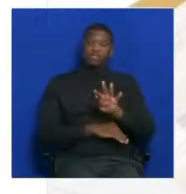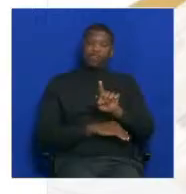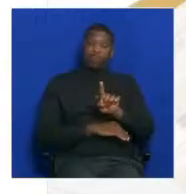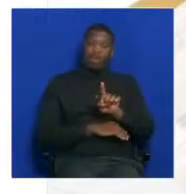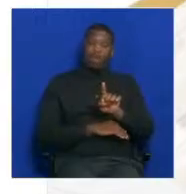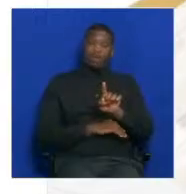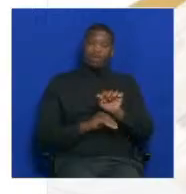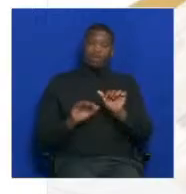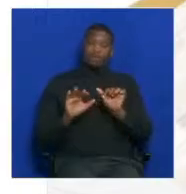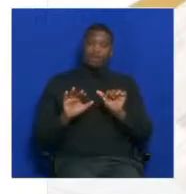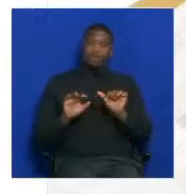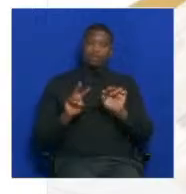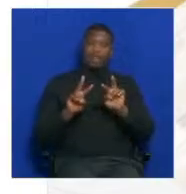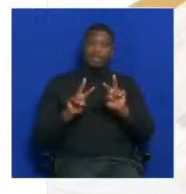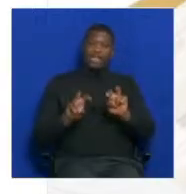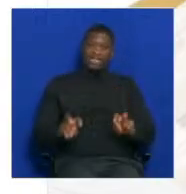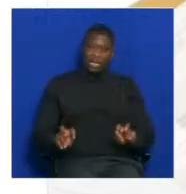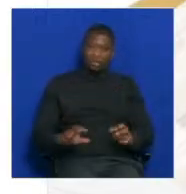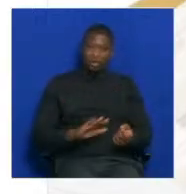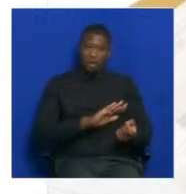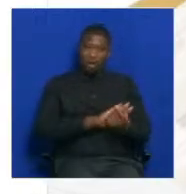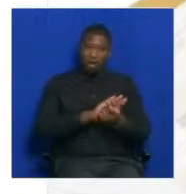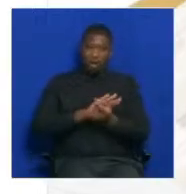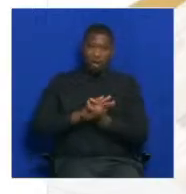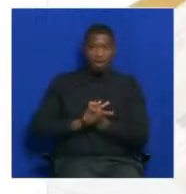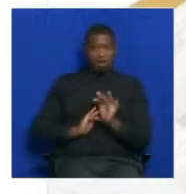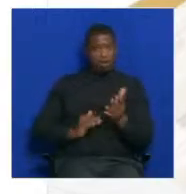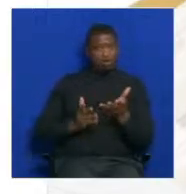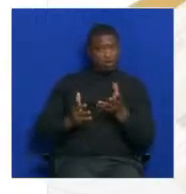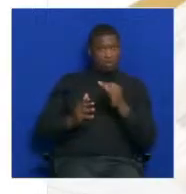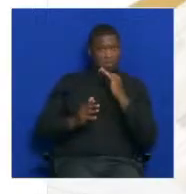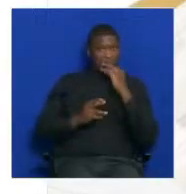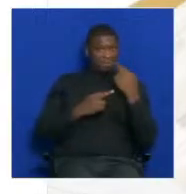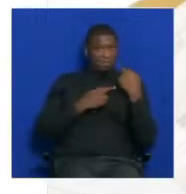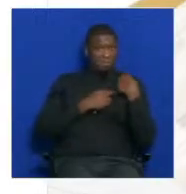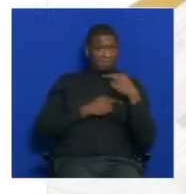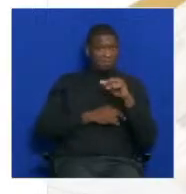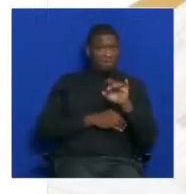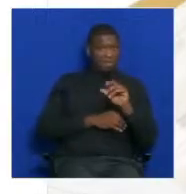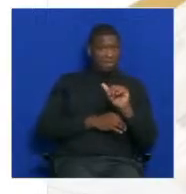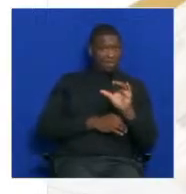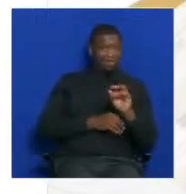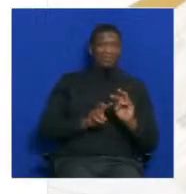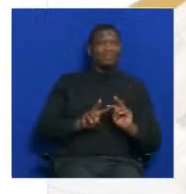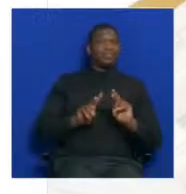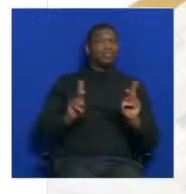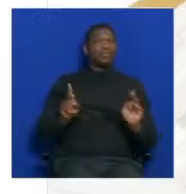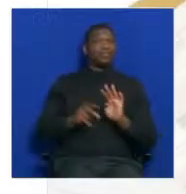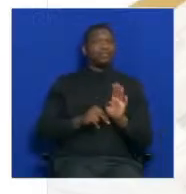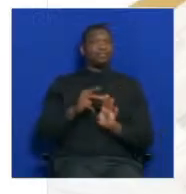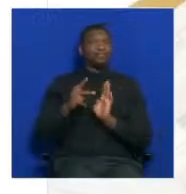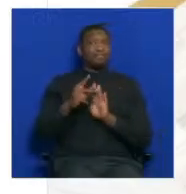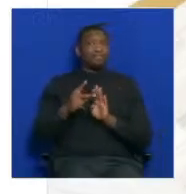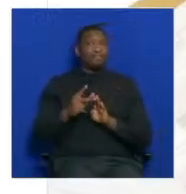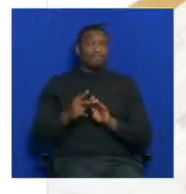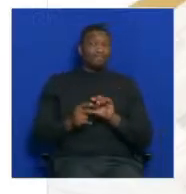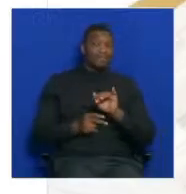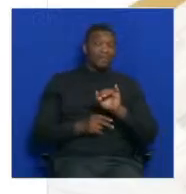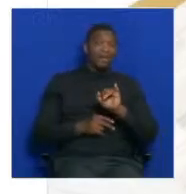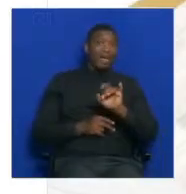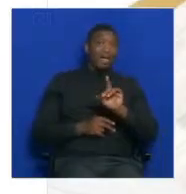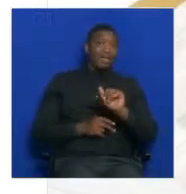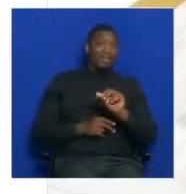investigation of this kind is not an IDEC mandate. Second, the ID herself received the initial complaint from Mr.